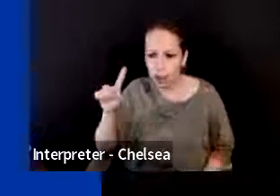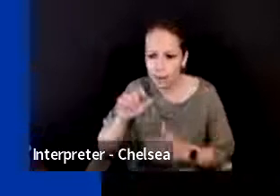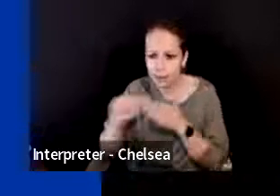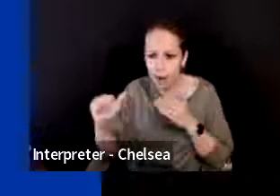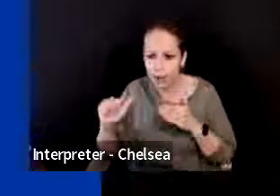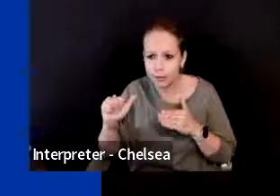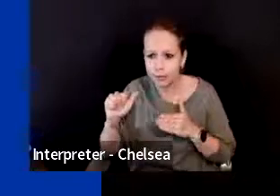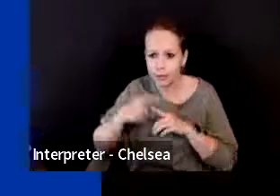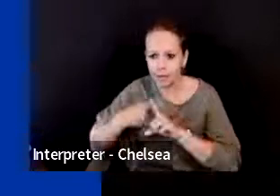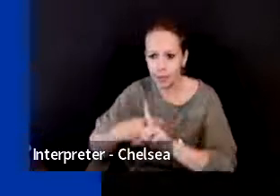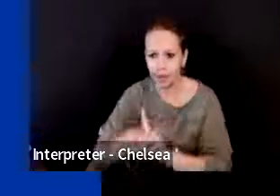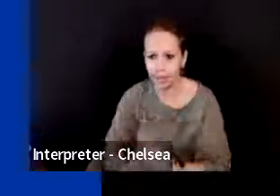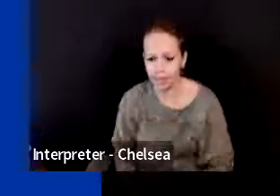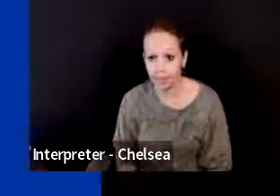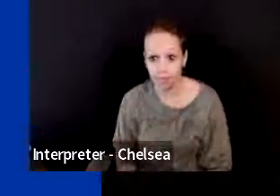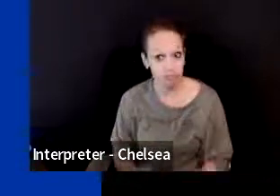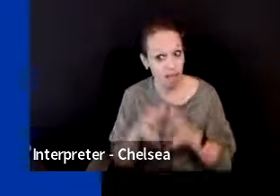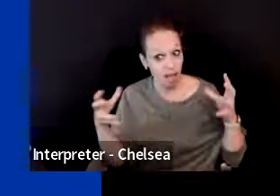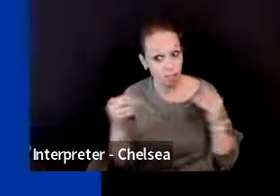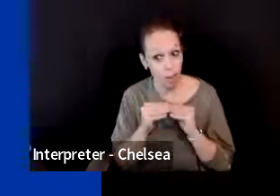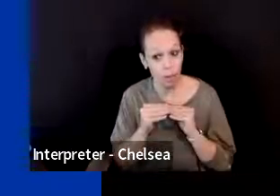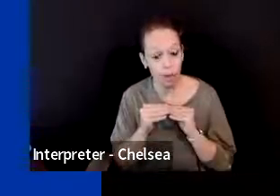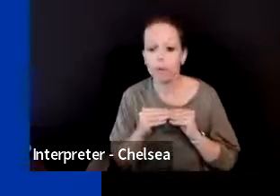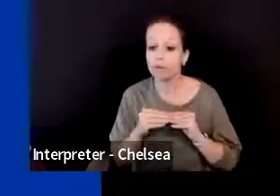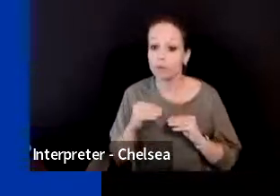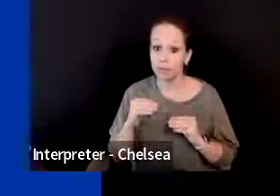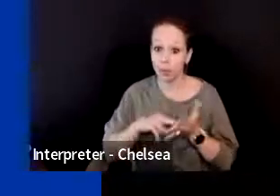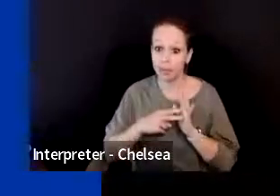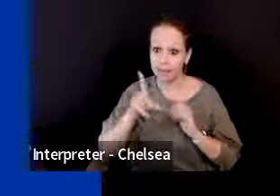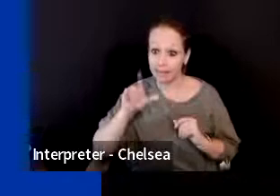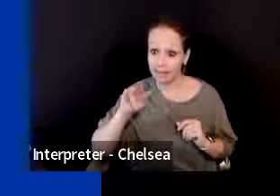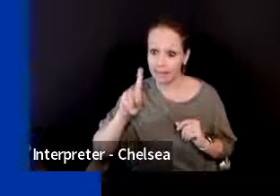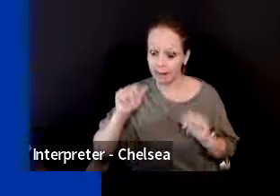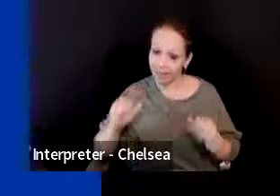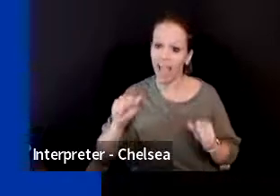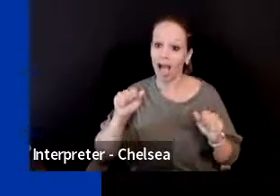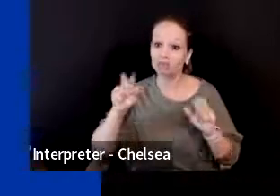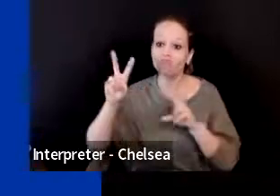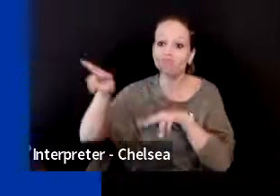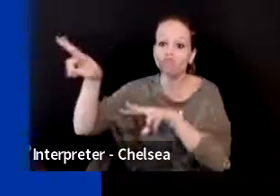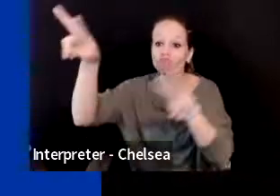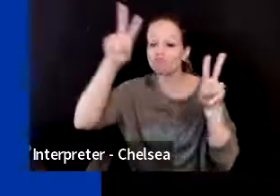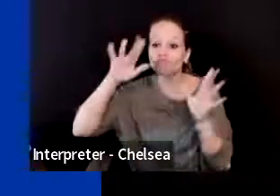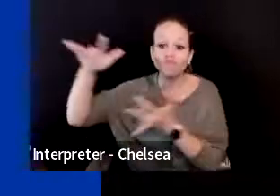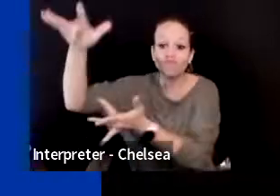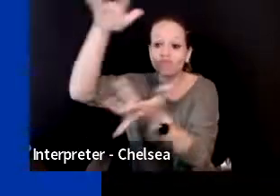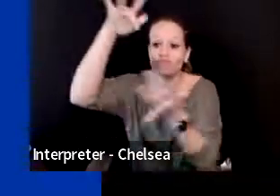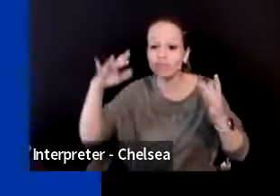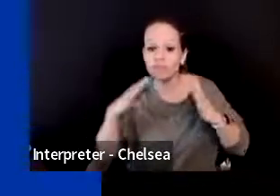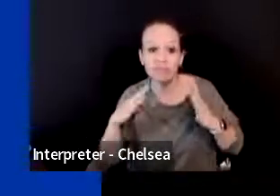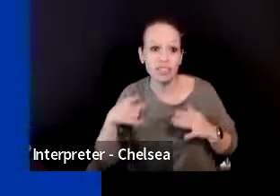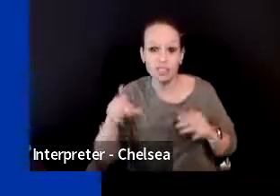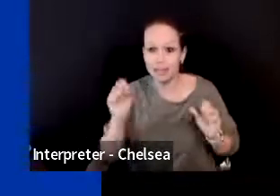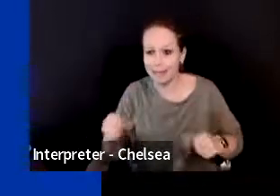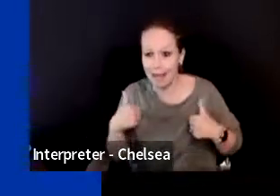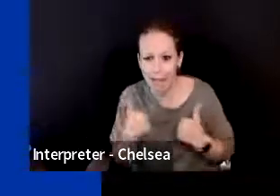month, just substantially more. So she can go on vacation. She can have her own apartment. She can have a bunny rabbit.